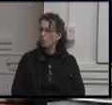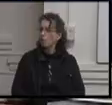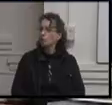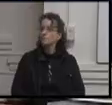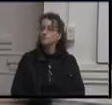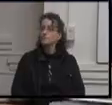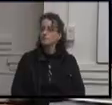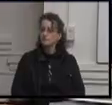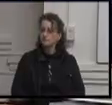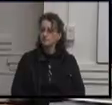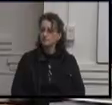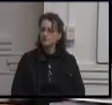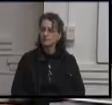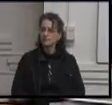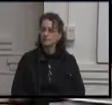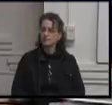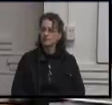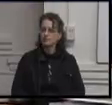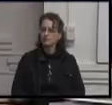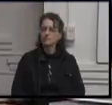Really? Yeah.